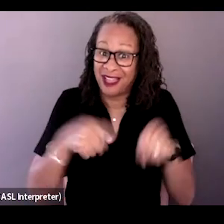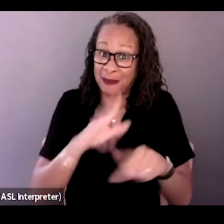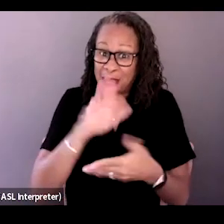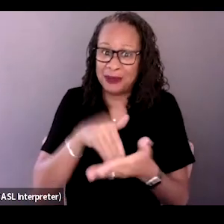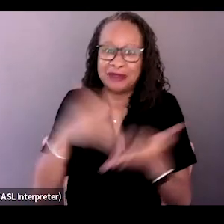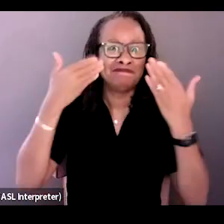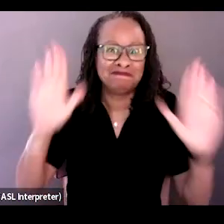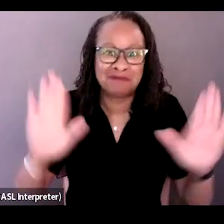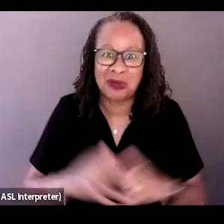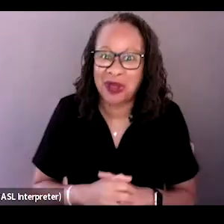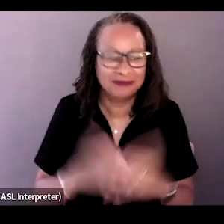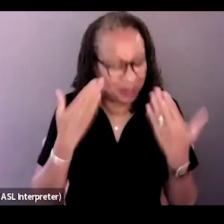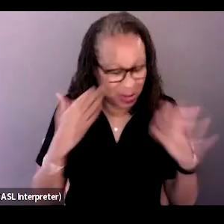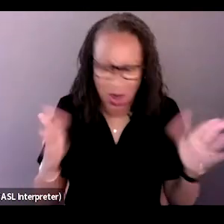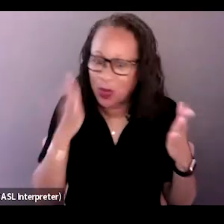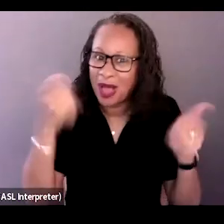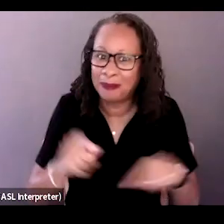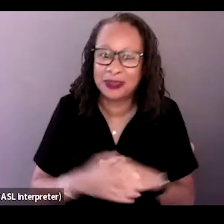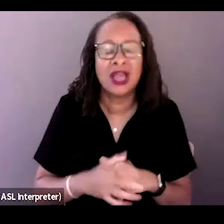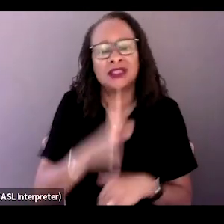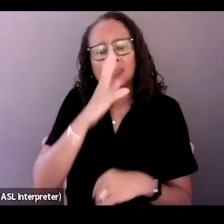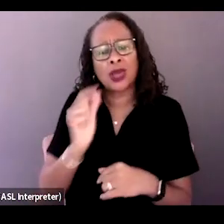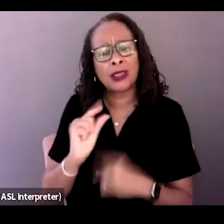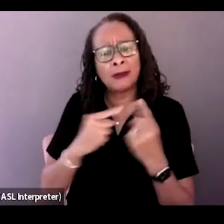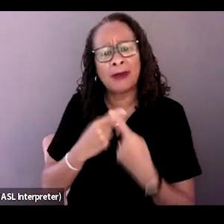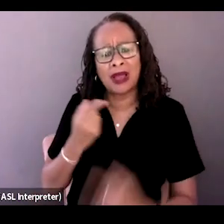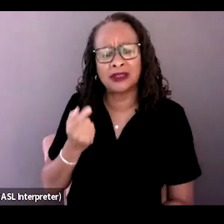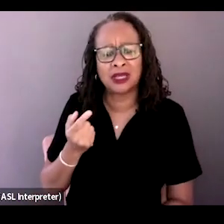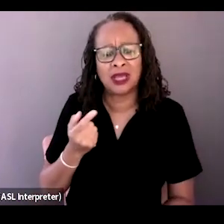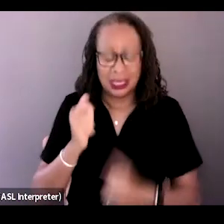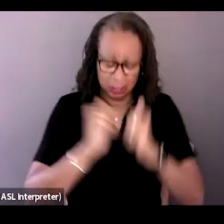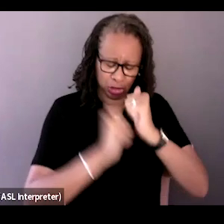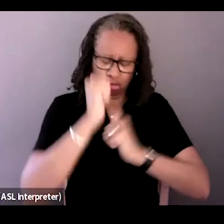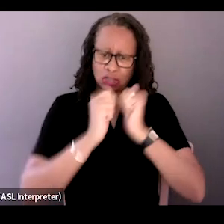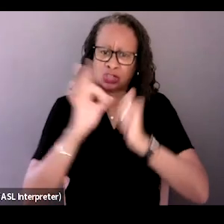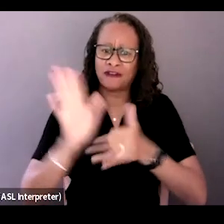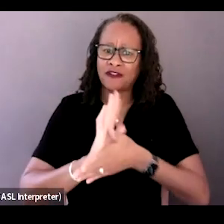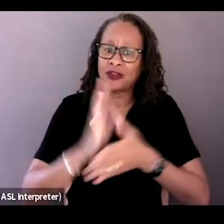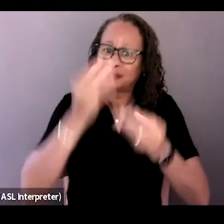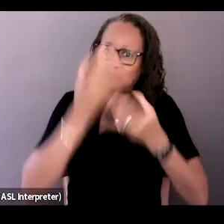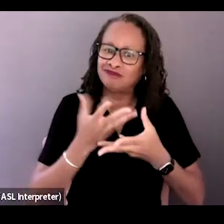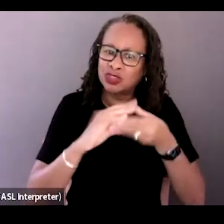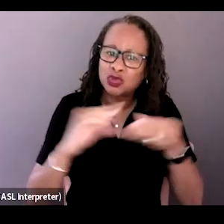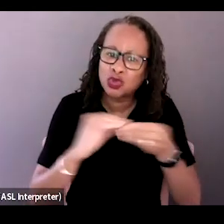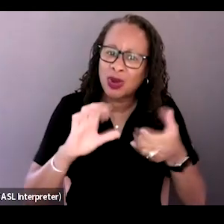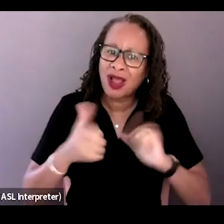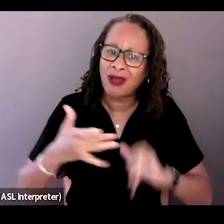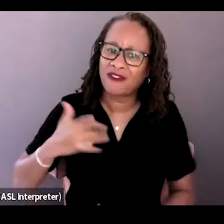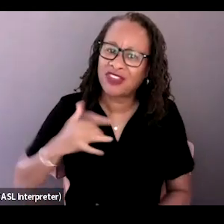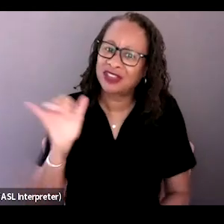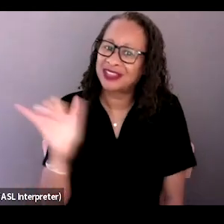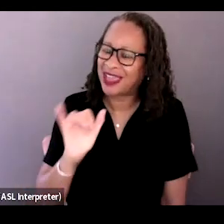know. You just don't know what's going to happen in the middle. Talk a little bit about the construction of this film to tell the story and how it feels like